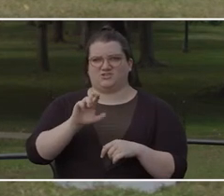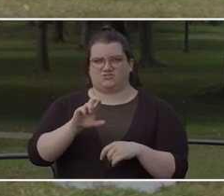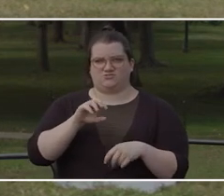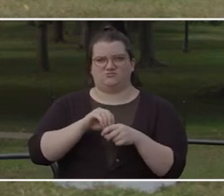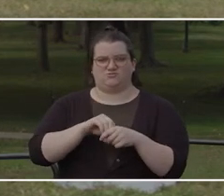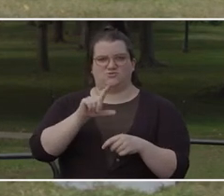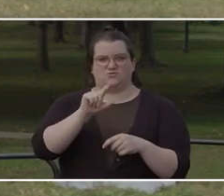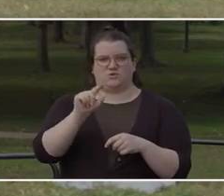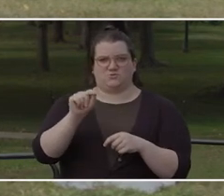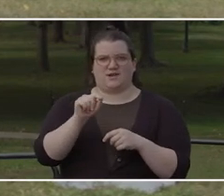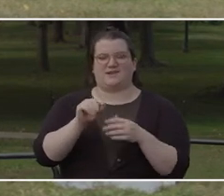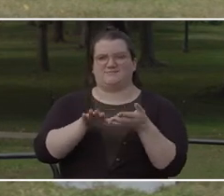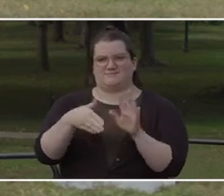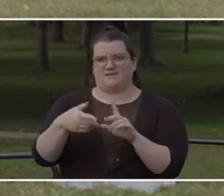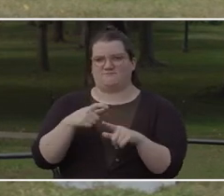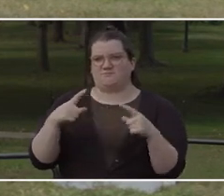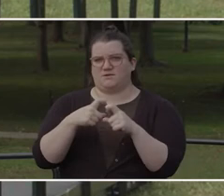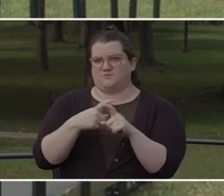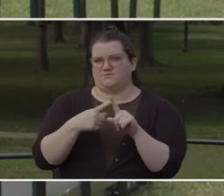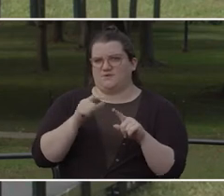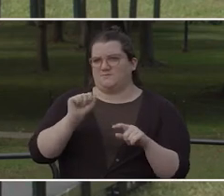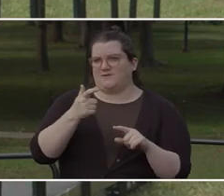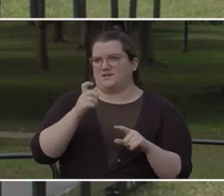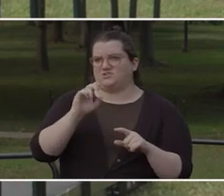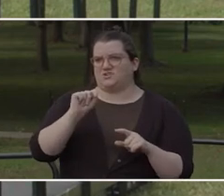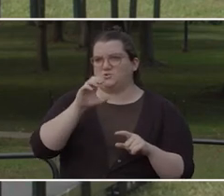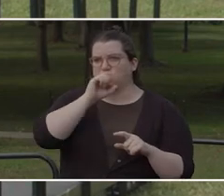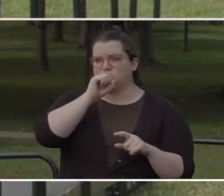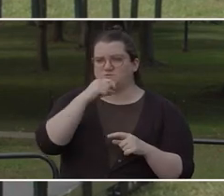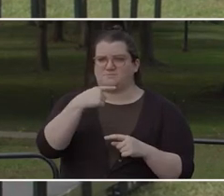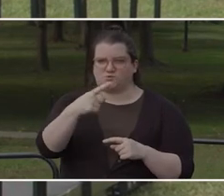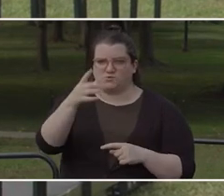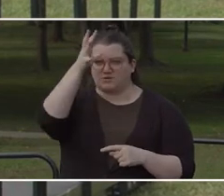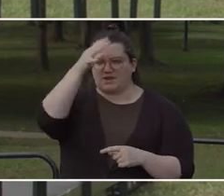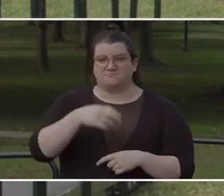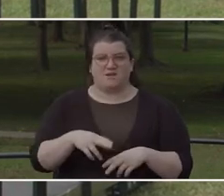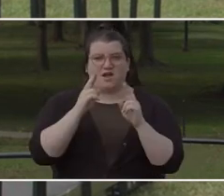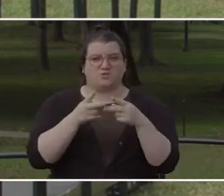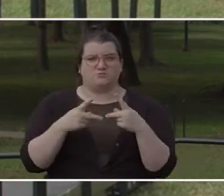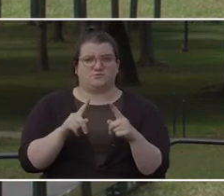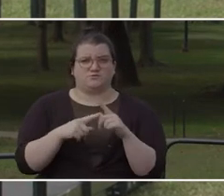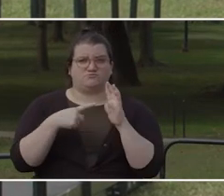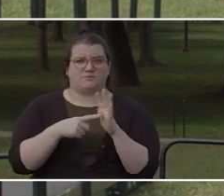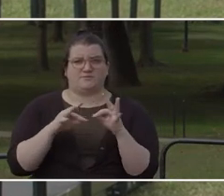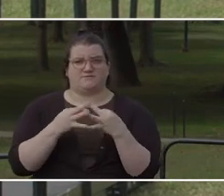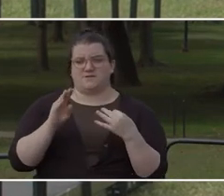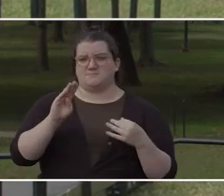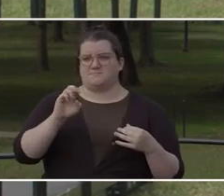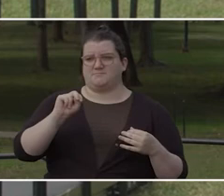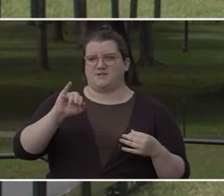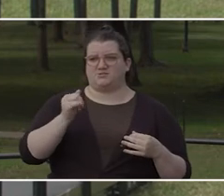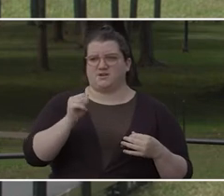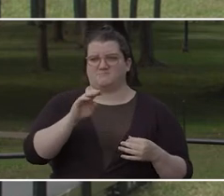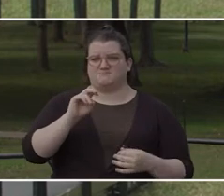from Agent Orange. We miss you, Dad. We miss you. It is an honor and a privilege to represent the family of Benjamin